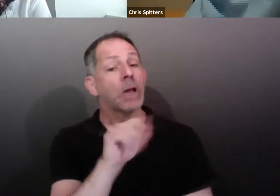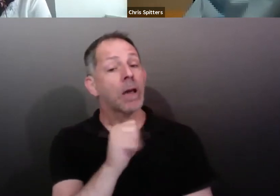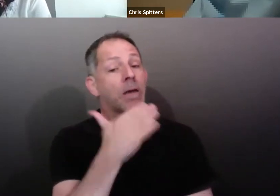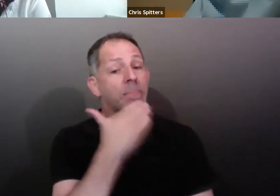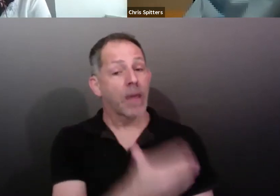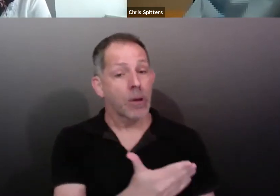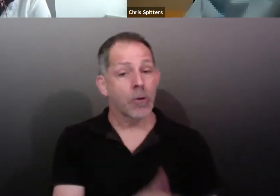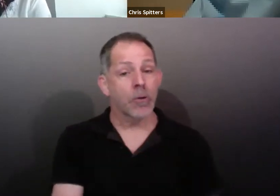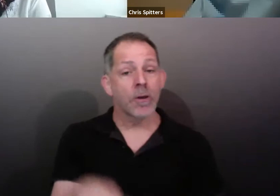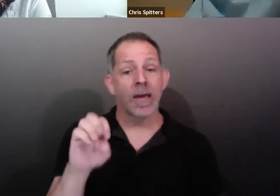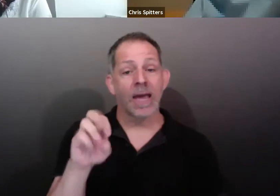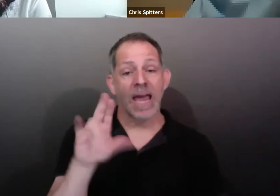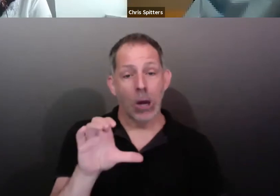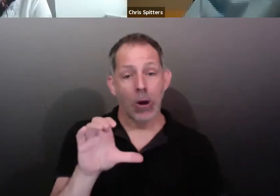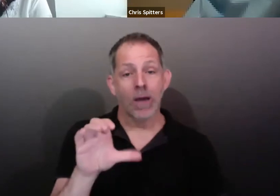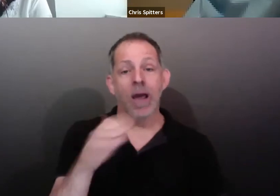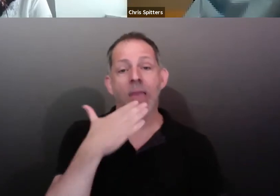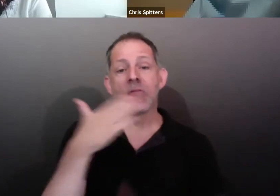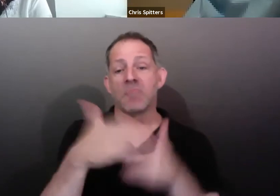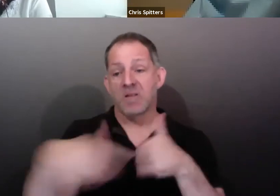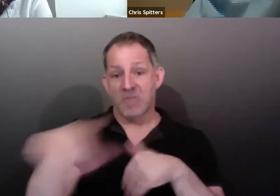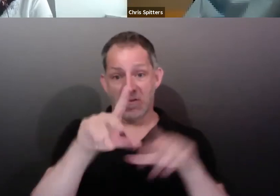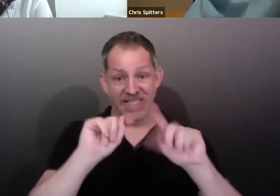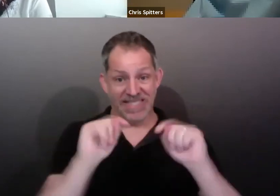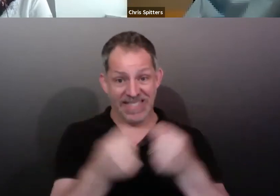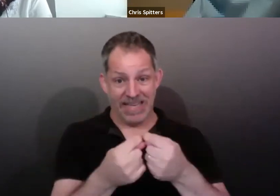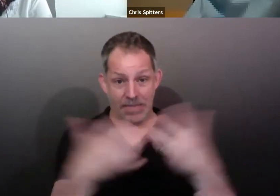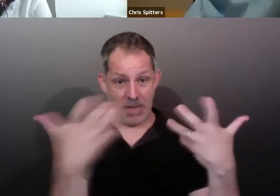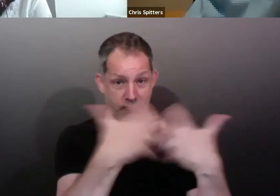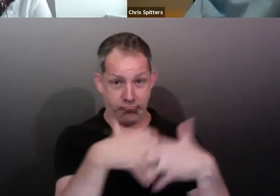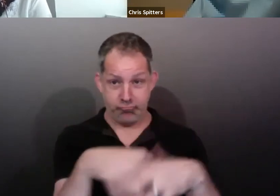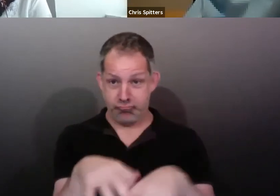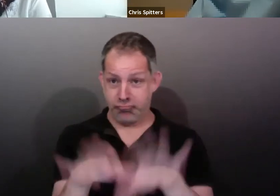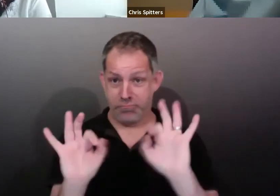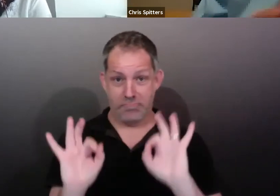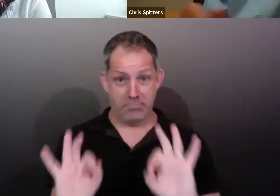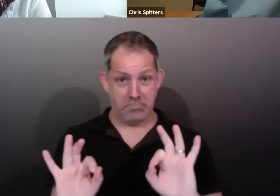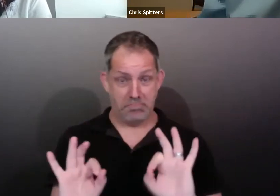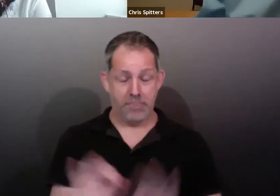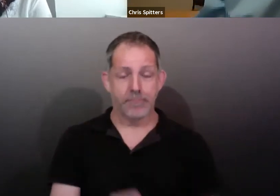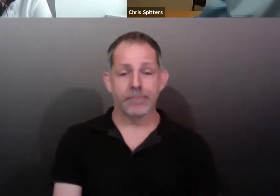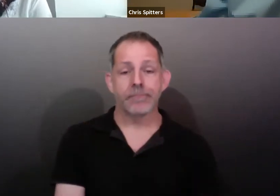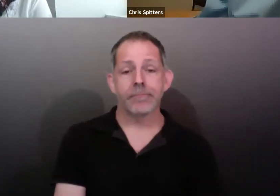come together. And we'll be back with Executive Summers next Tuesday.